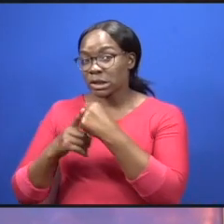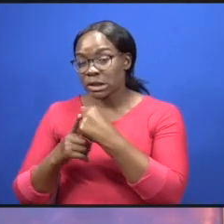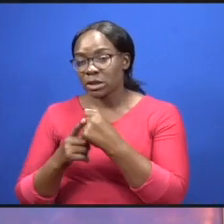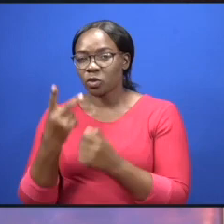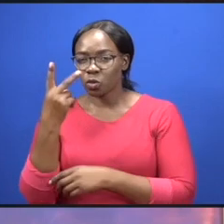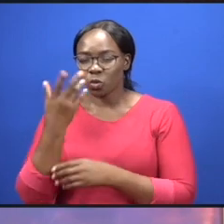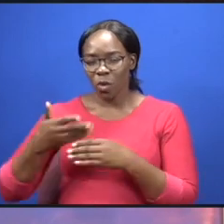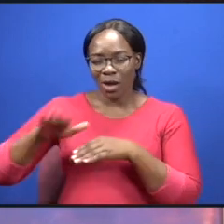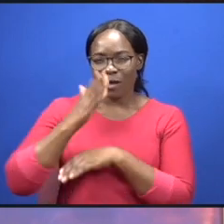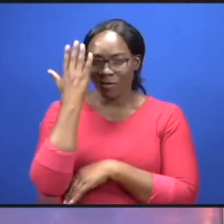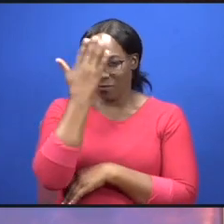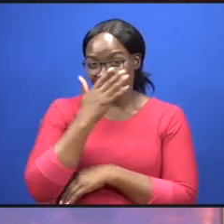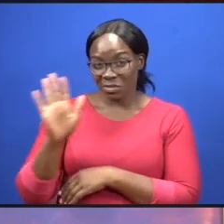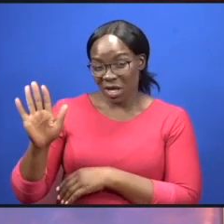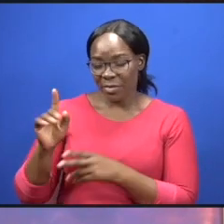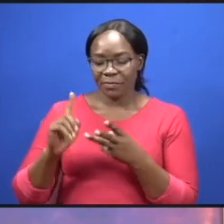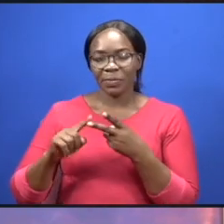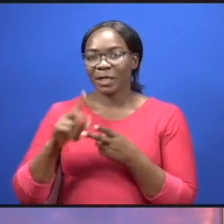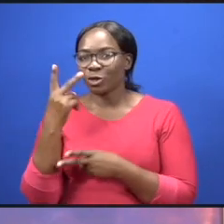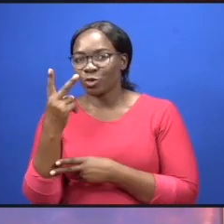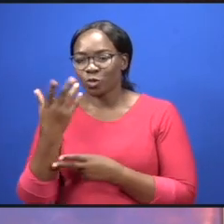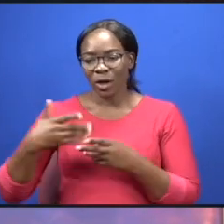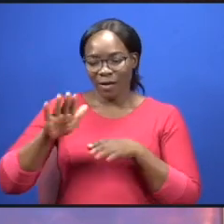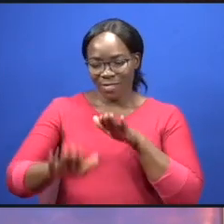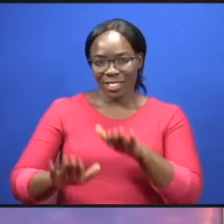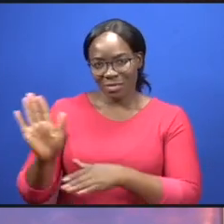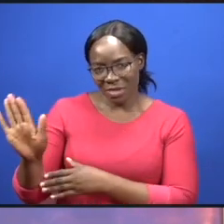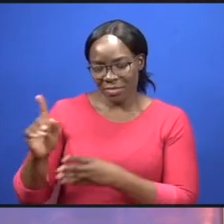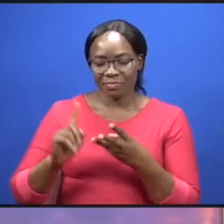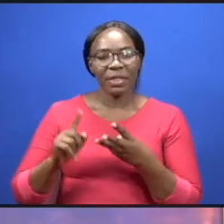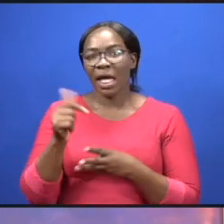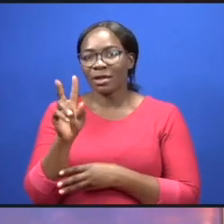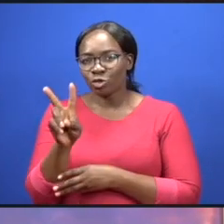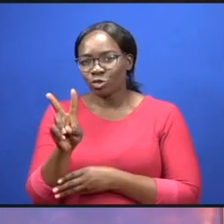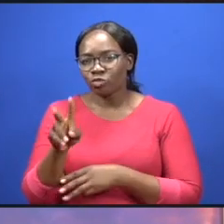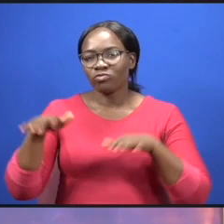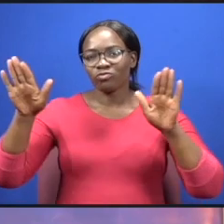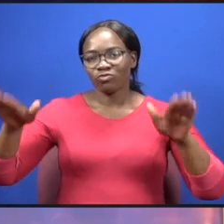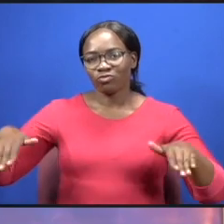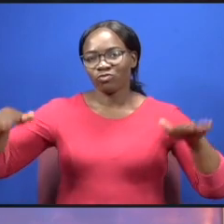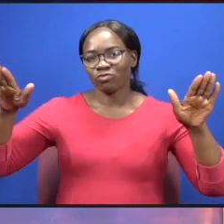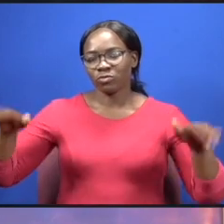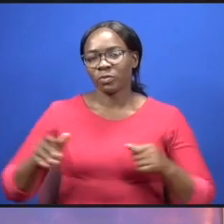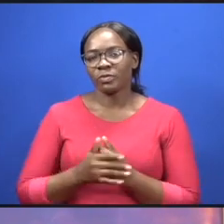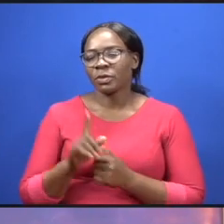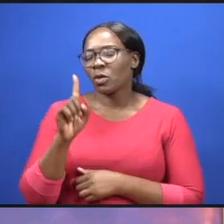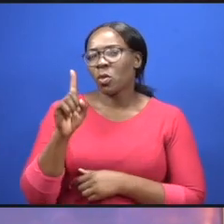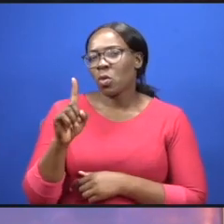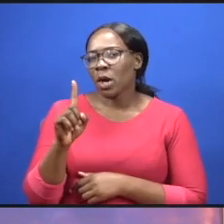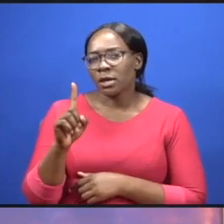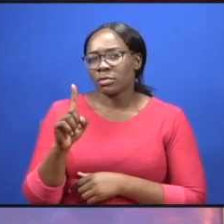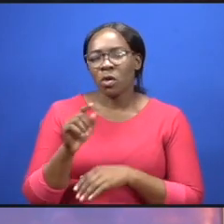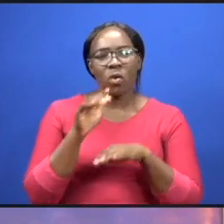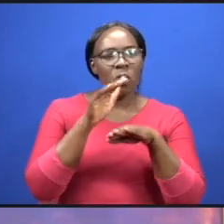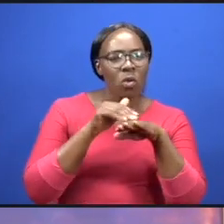they covered their faces, with 2 they covered their feet, and with 2 they flew. And one called